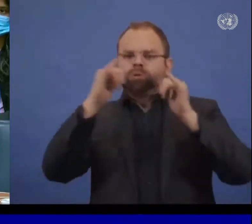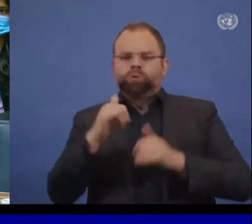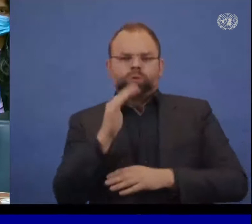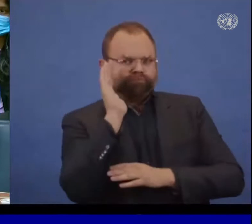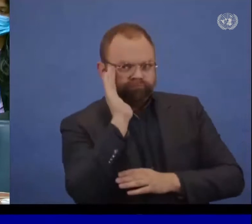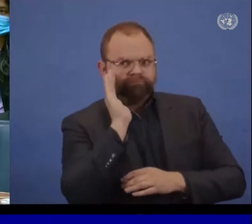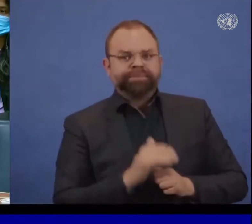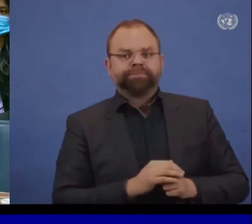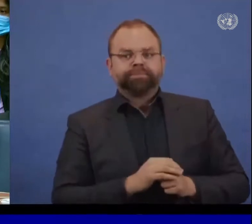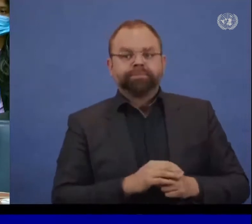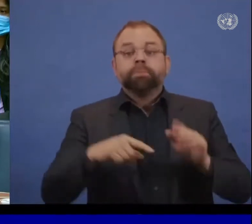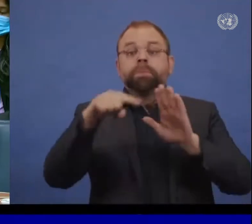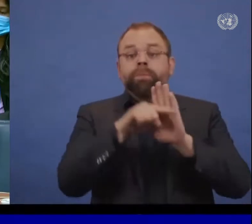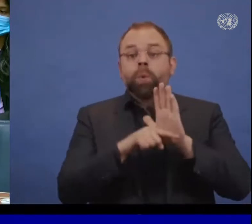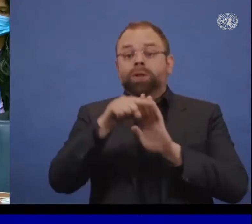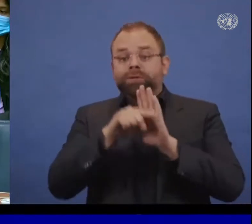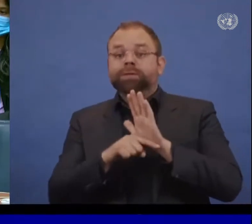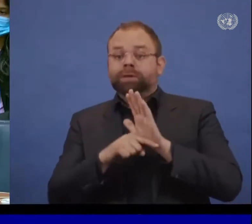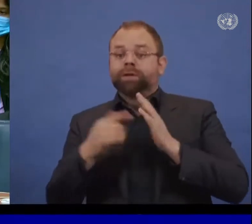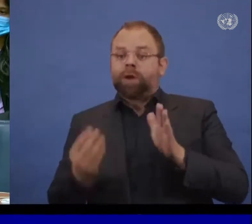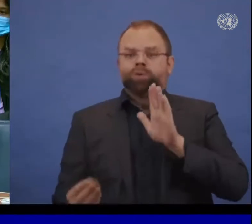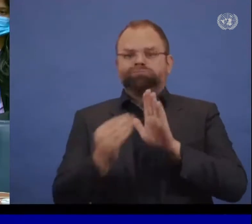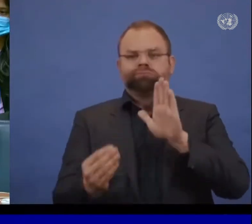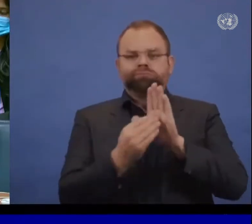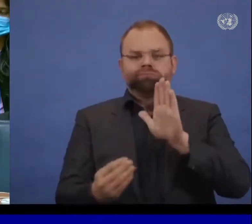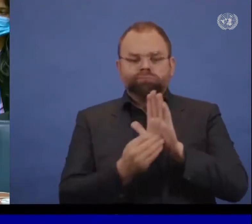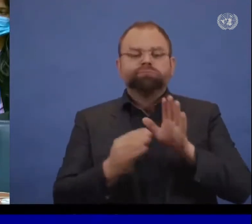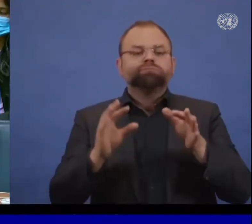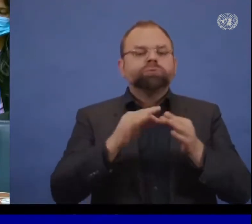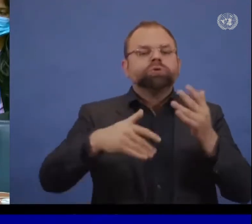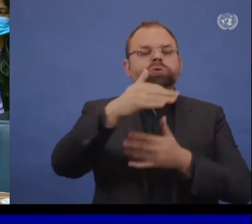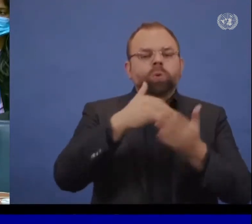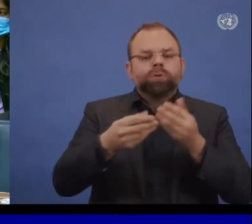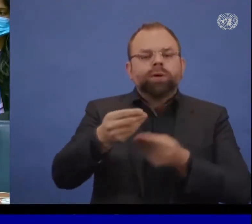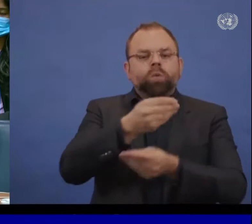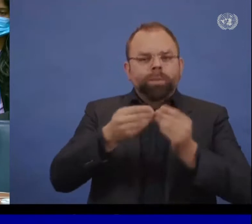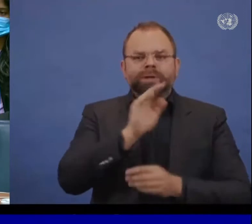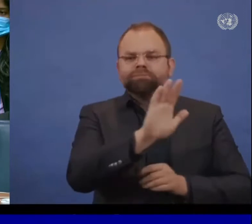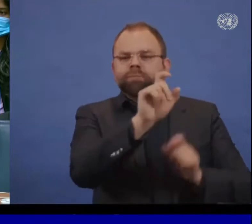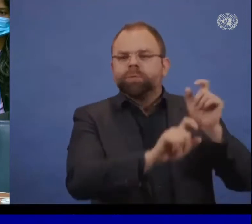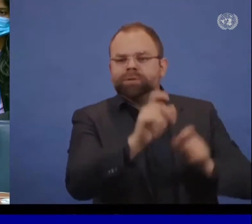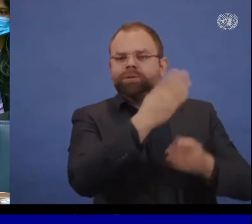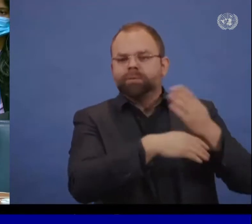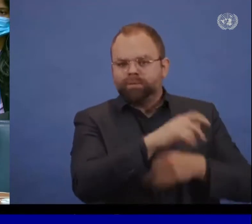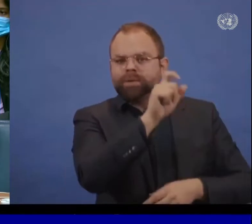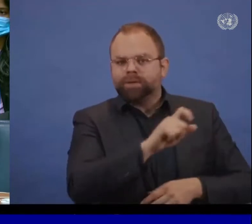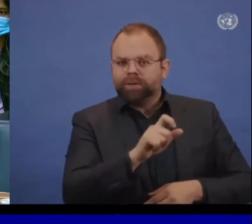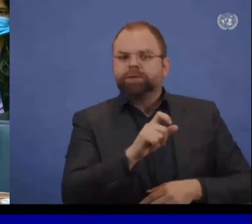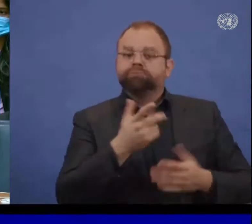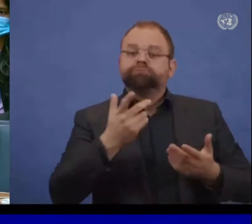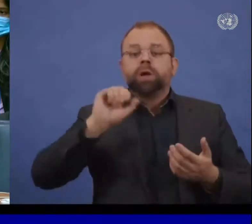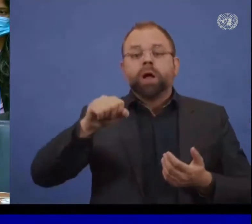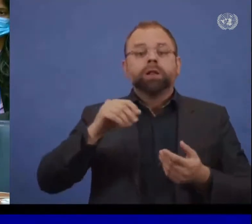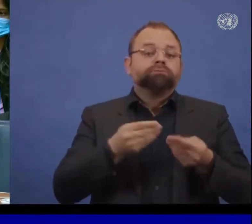with disabilities in Sri Lanka. At present, a new disability rights bill has been prepared and it will be soon submitted to the Cabinet of